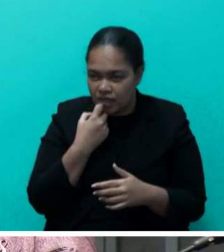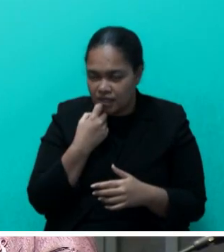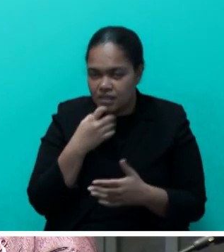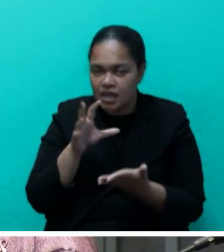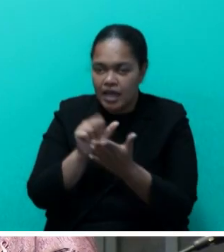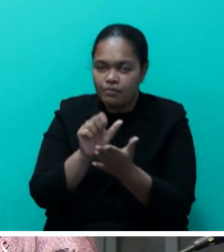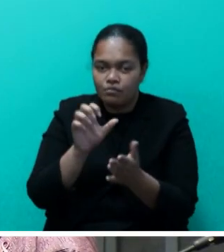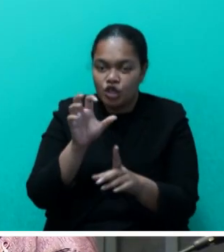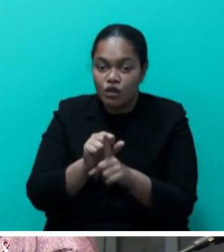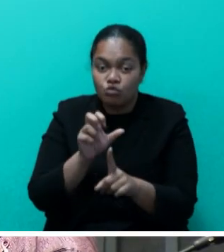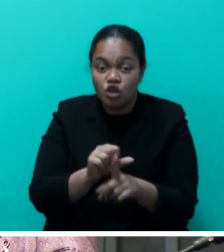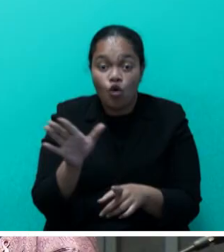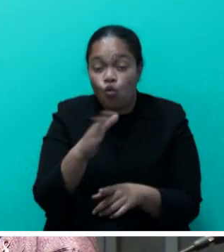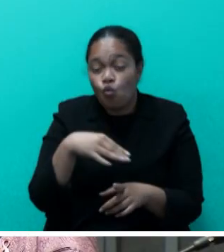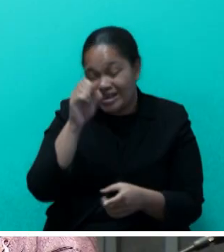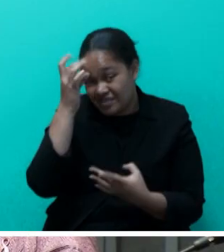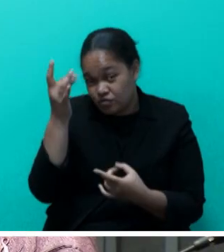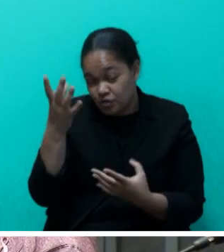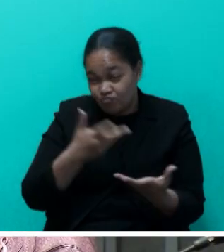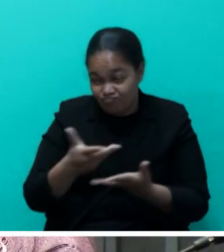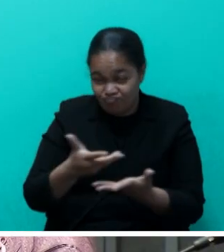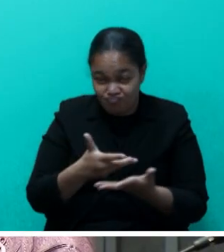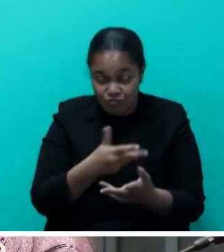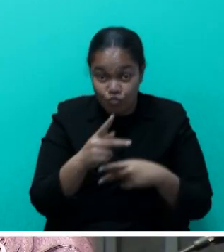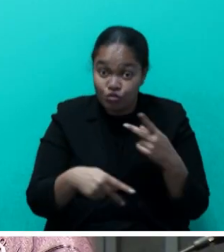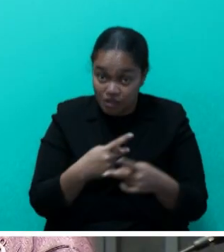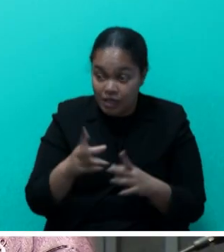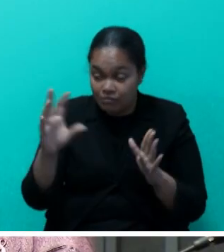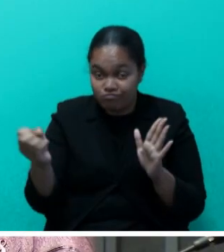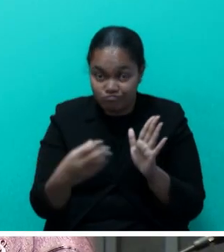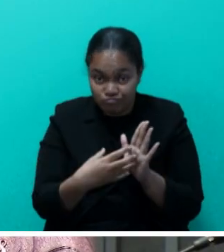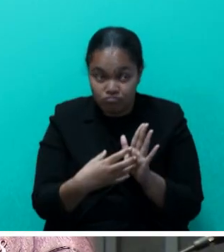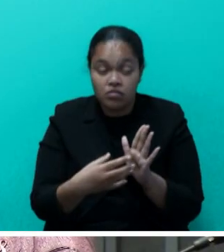that is said in the consultation process to be